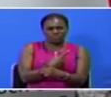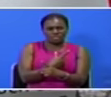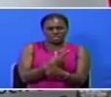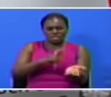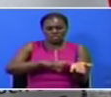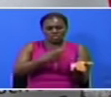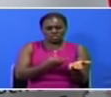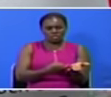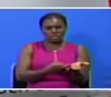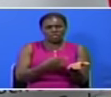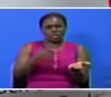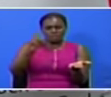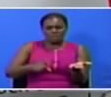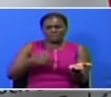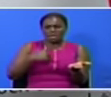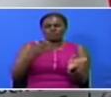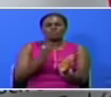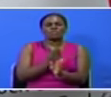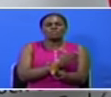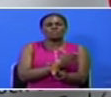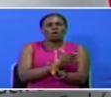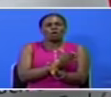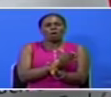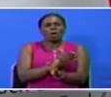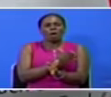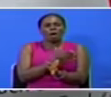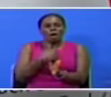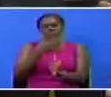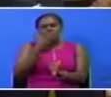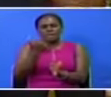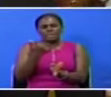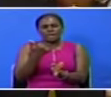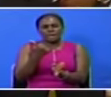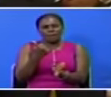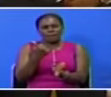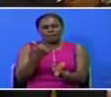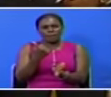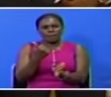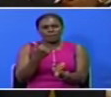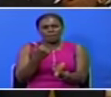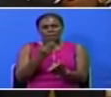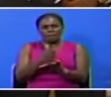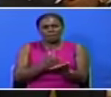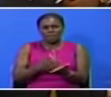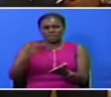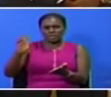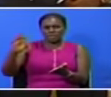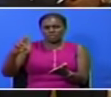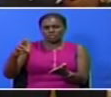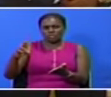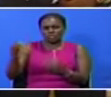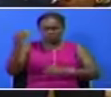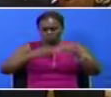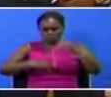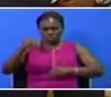resources that we need to have in place for us to become more equipped, better entrepreneurs. The Academy is part of Kiroche's efforts to